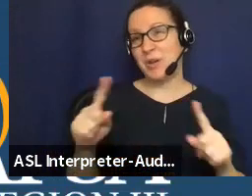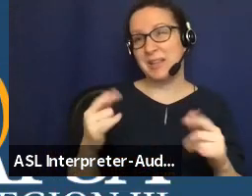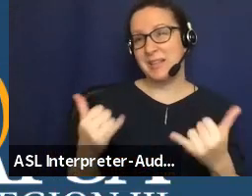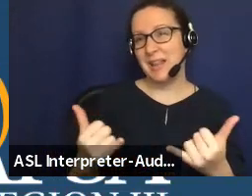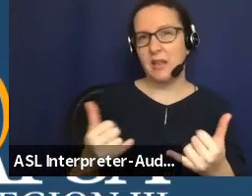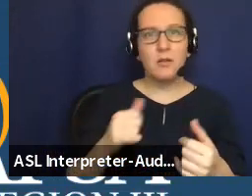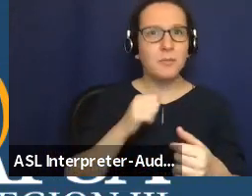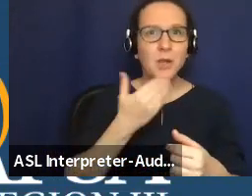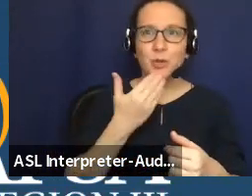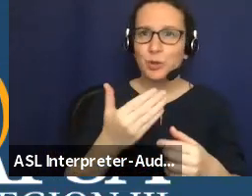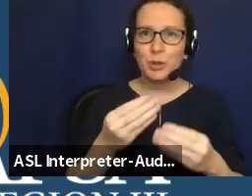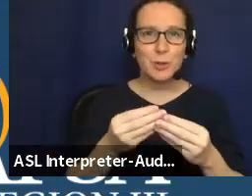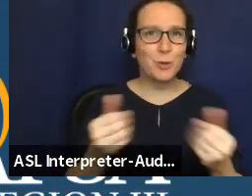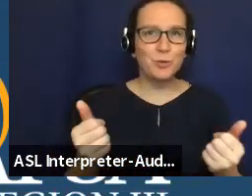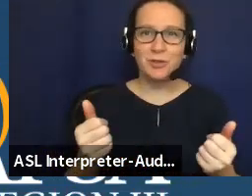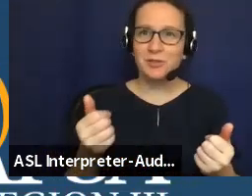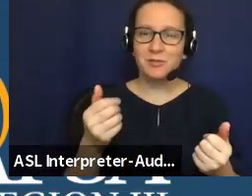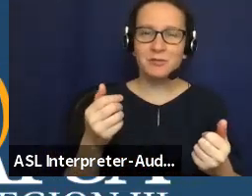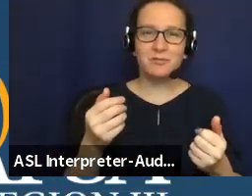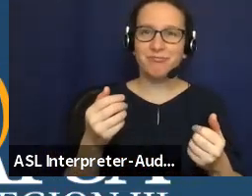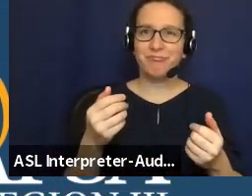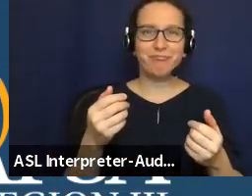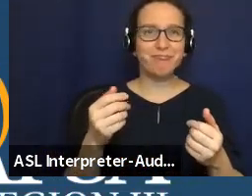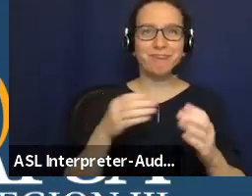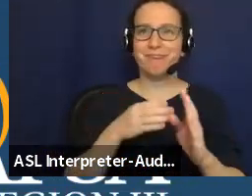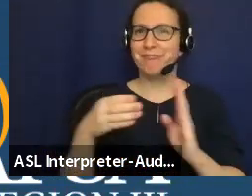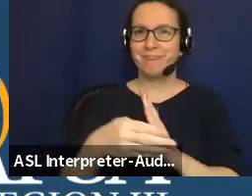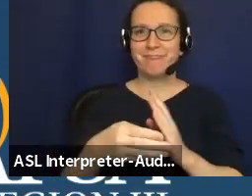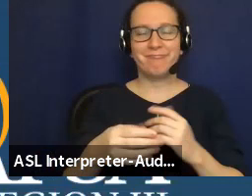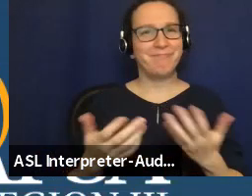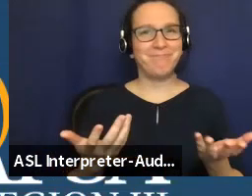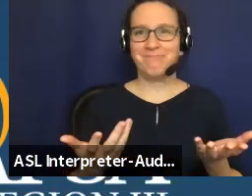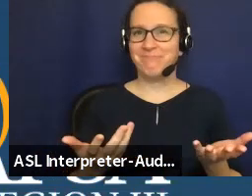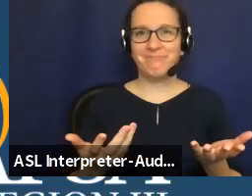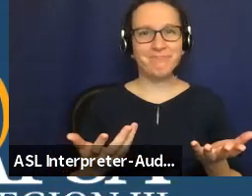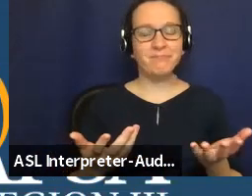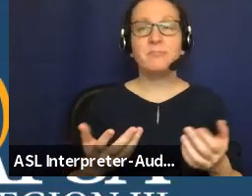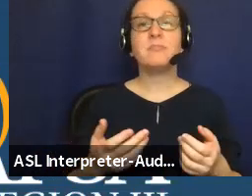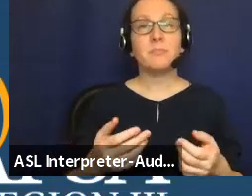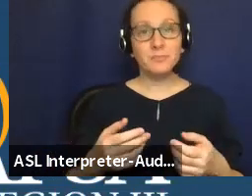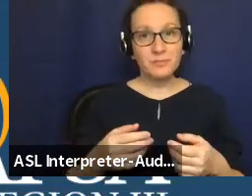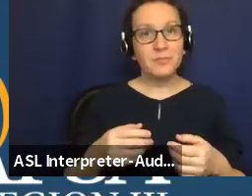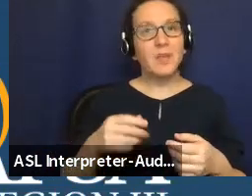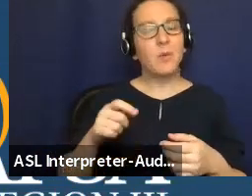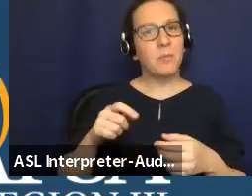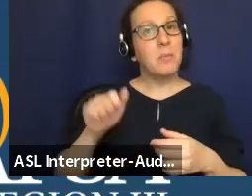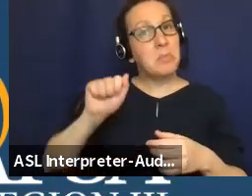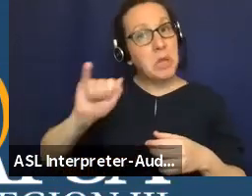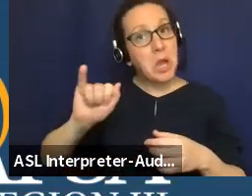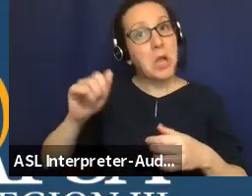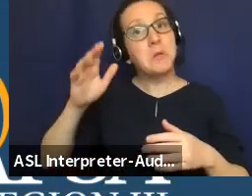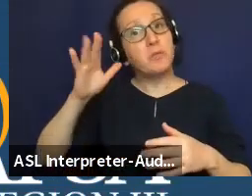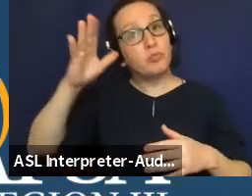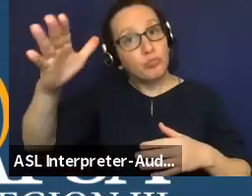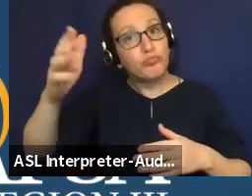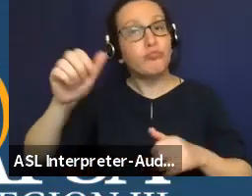solution to providing captioning. I think we'll just have to see over time how it develops further and enhances. And I think it's